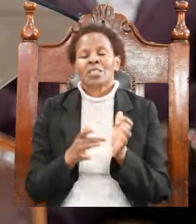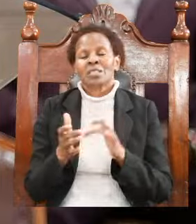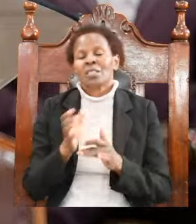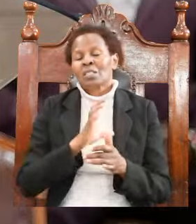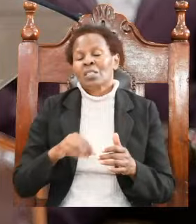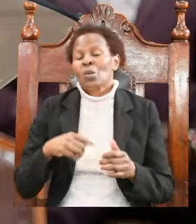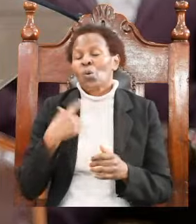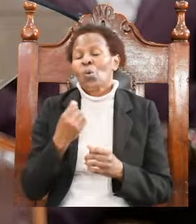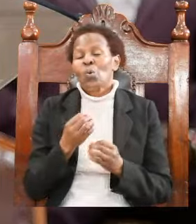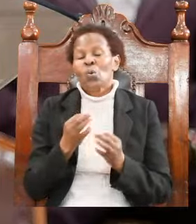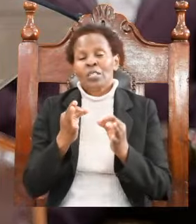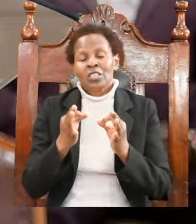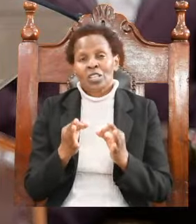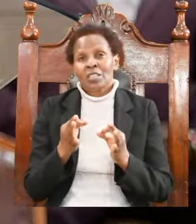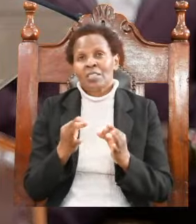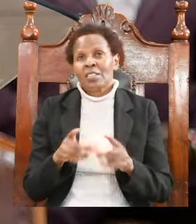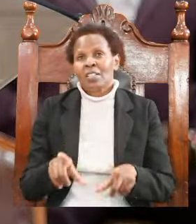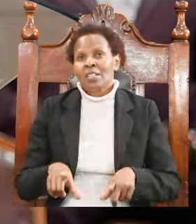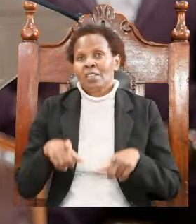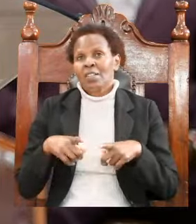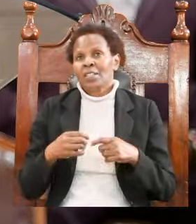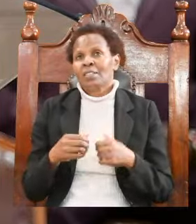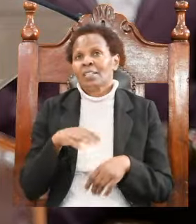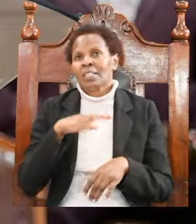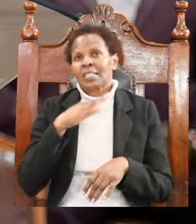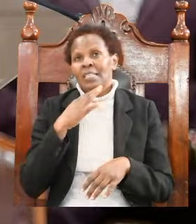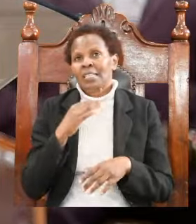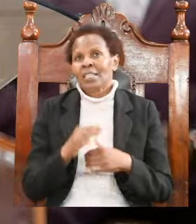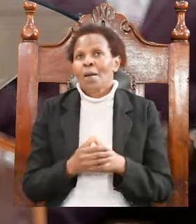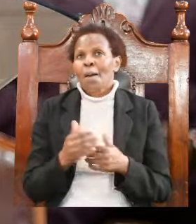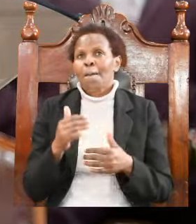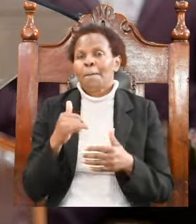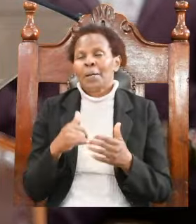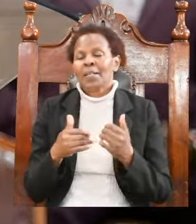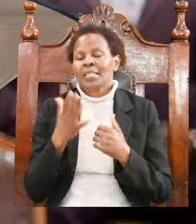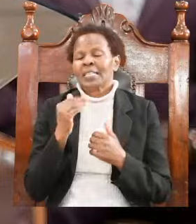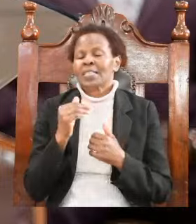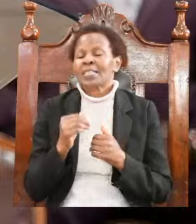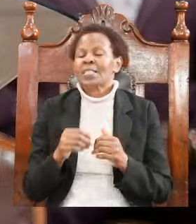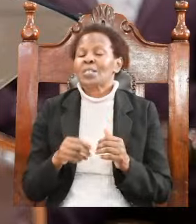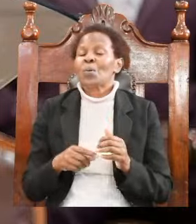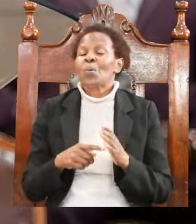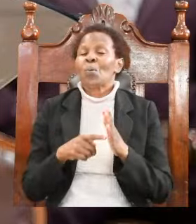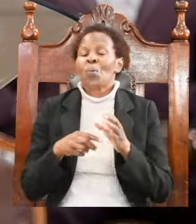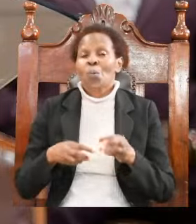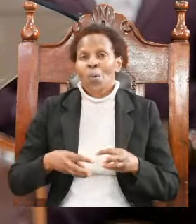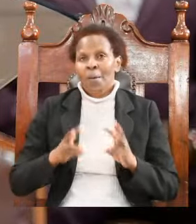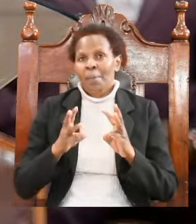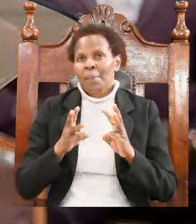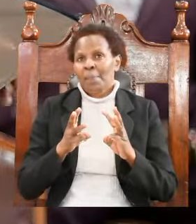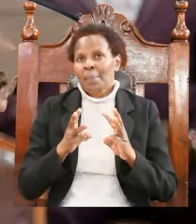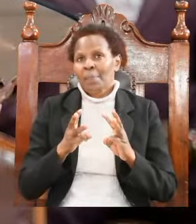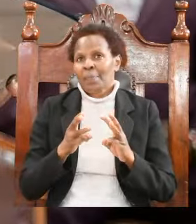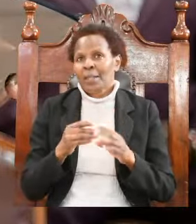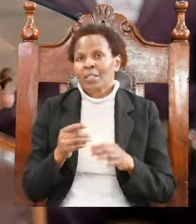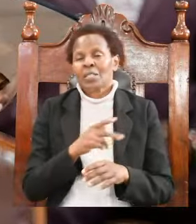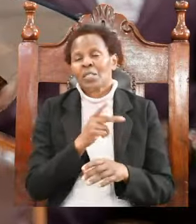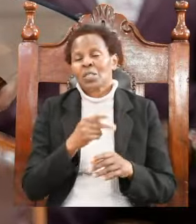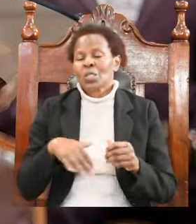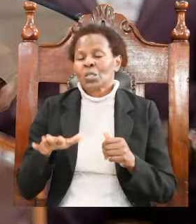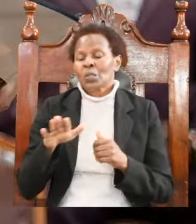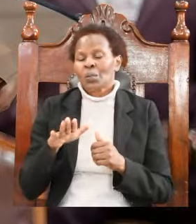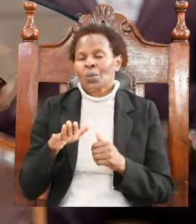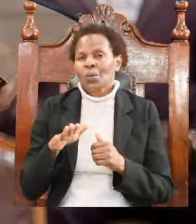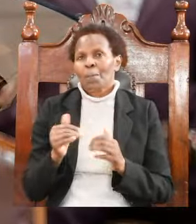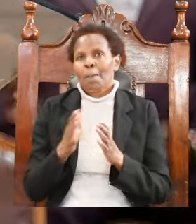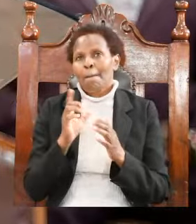to judge the living and the dead, and by his appearing and his kingdom. Bwana